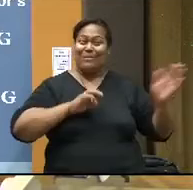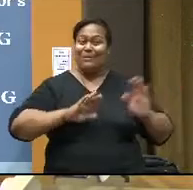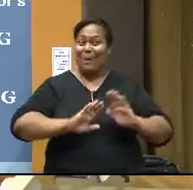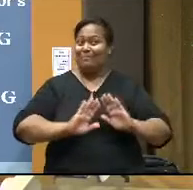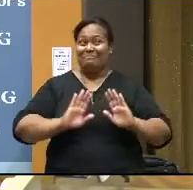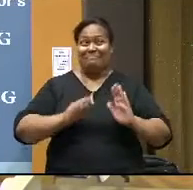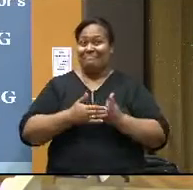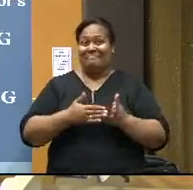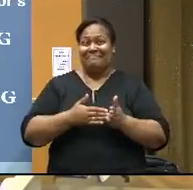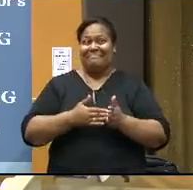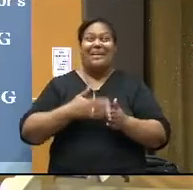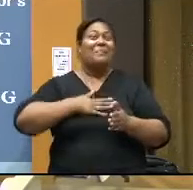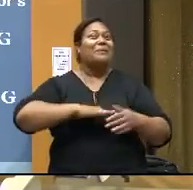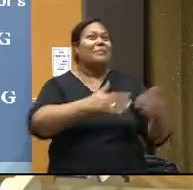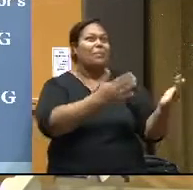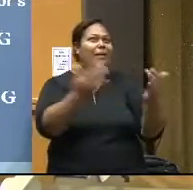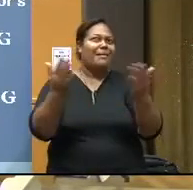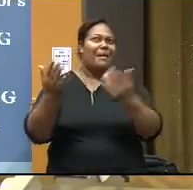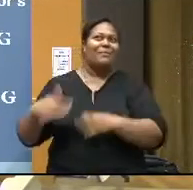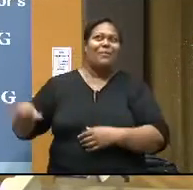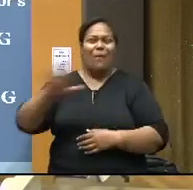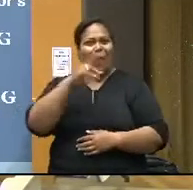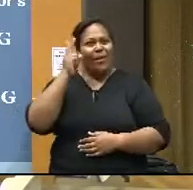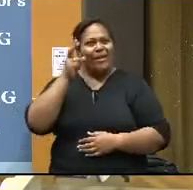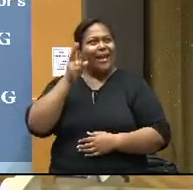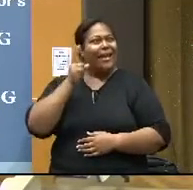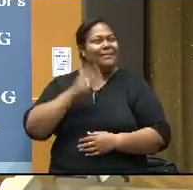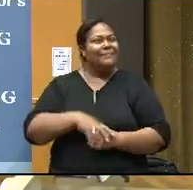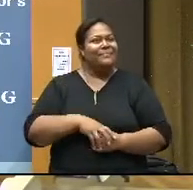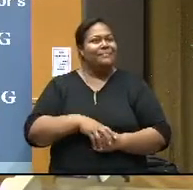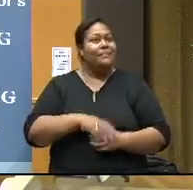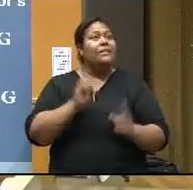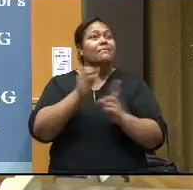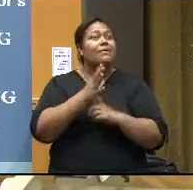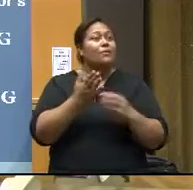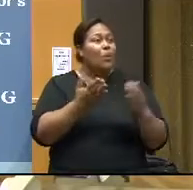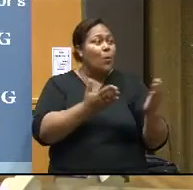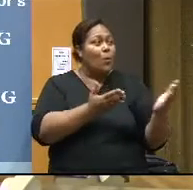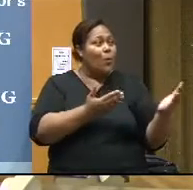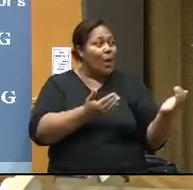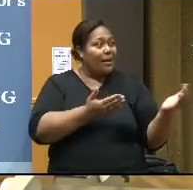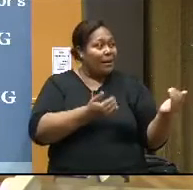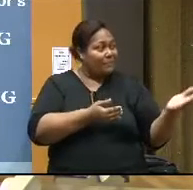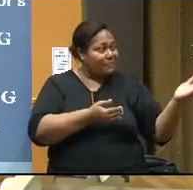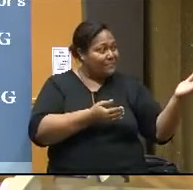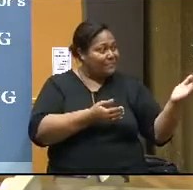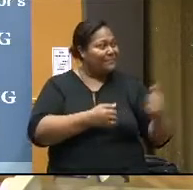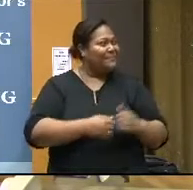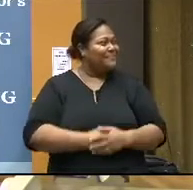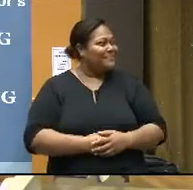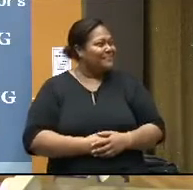would want to welcome everybody. Again, I want to extend a very special welcome to Jeffrey, who